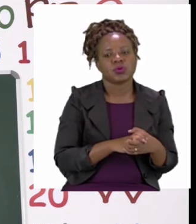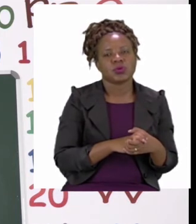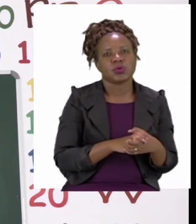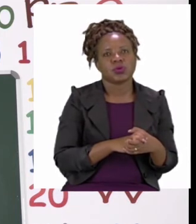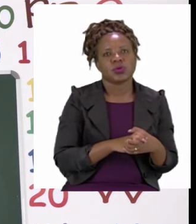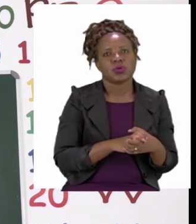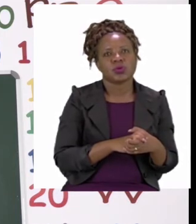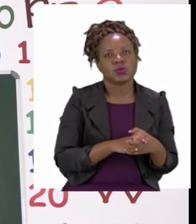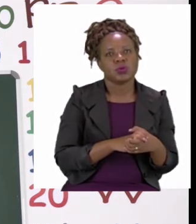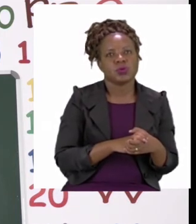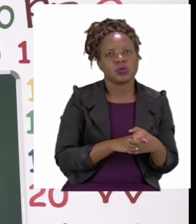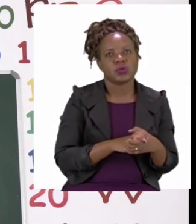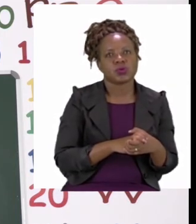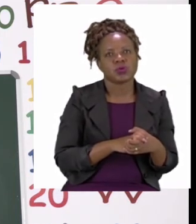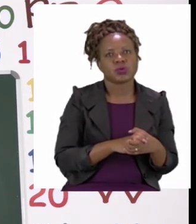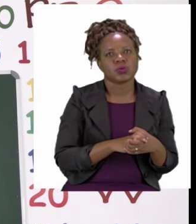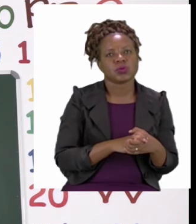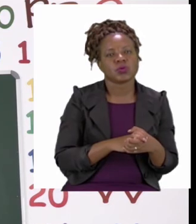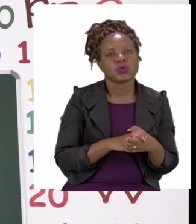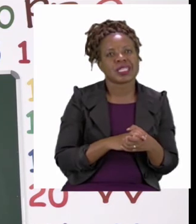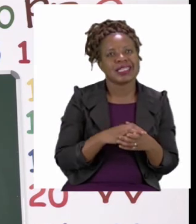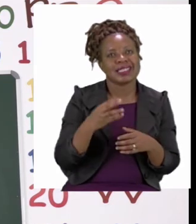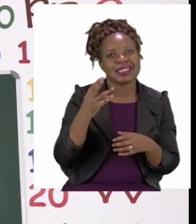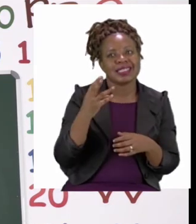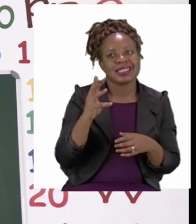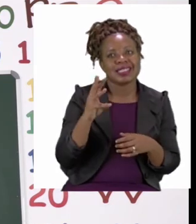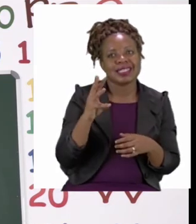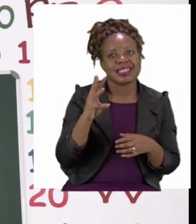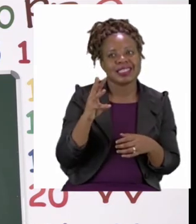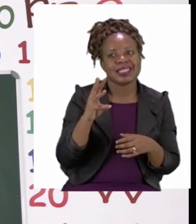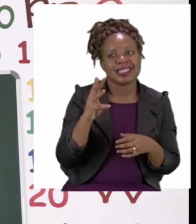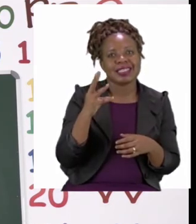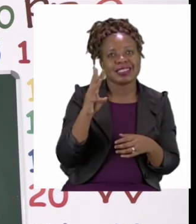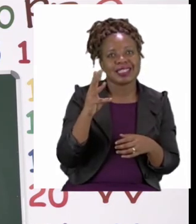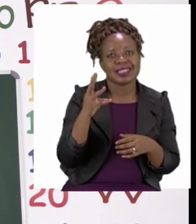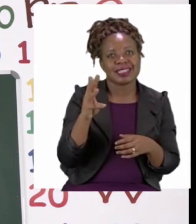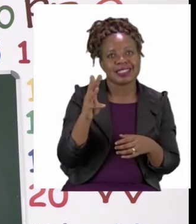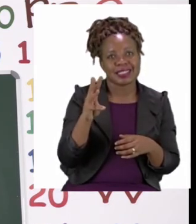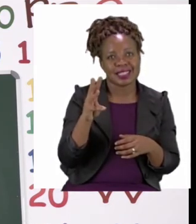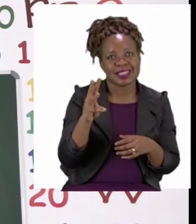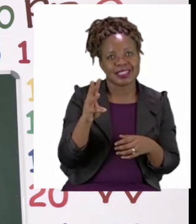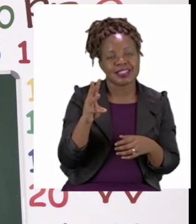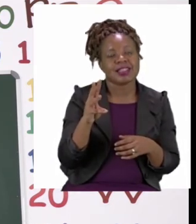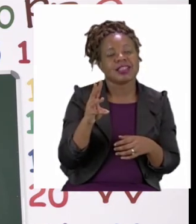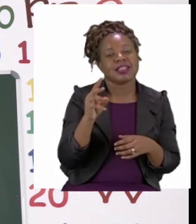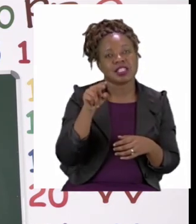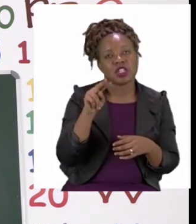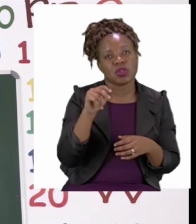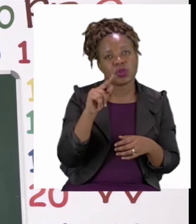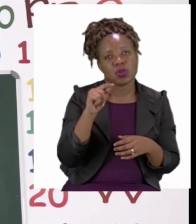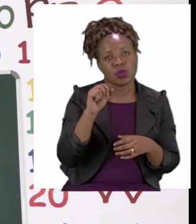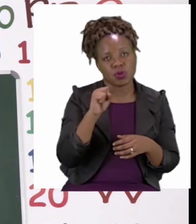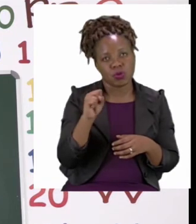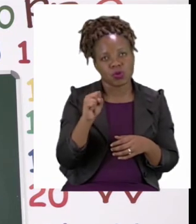so you can see it. So we have dealt with our 10s. Our 10s in this case is